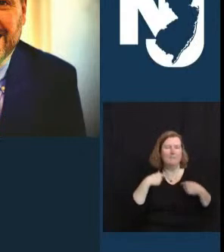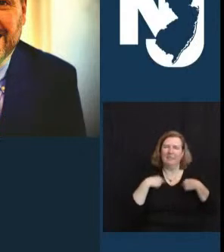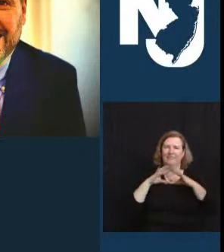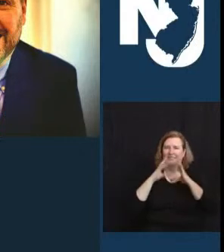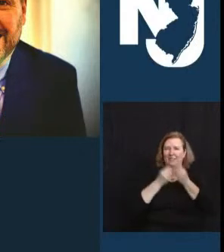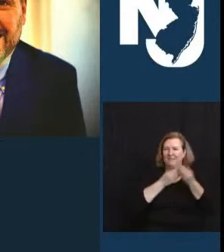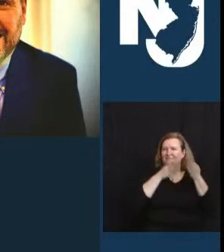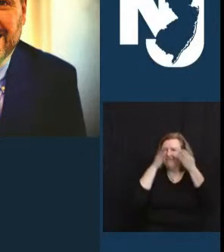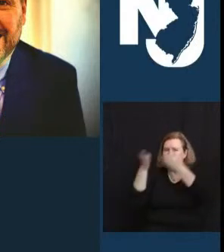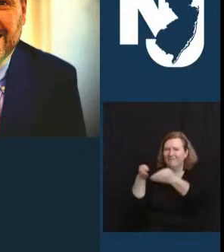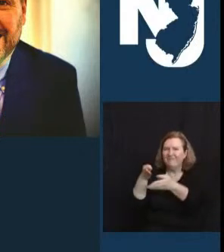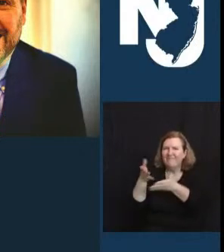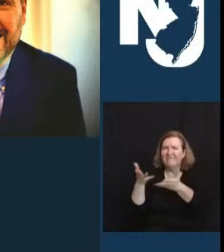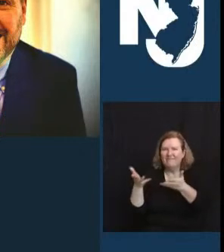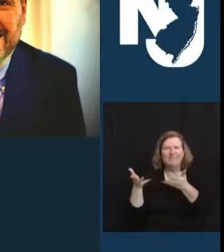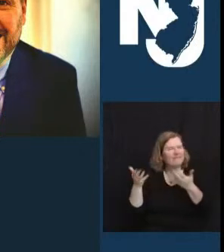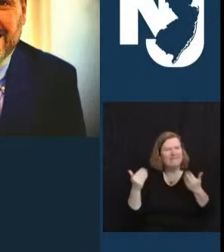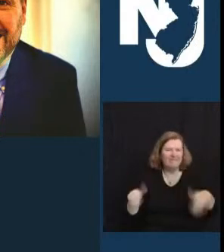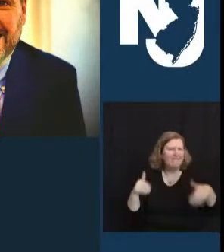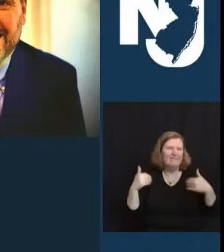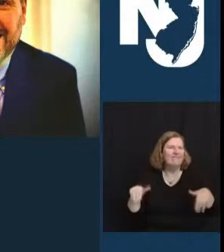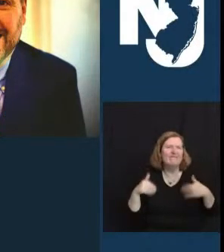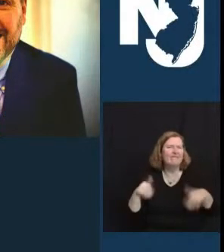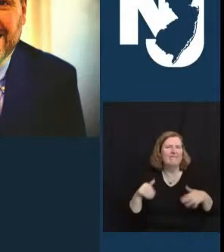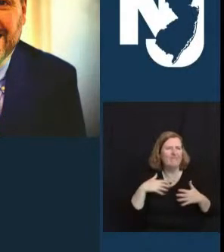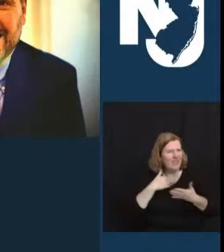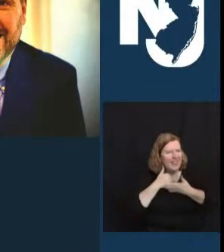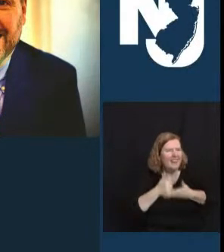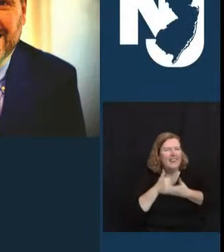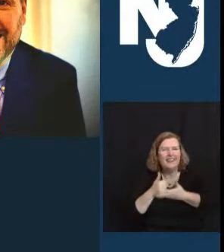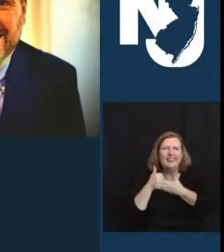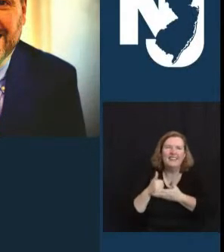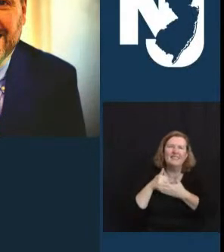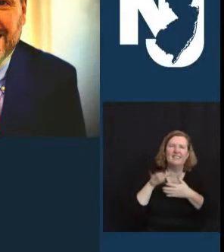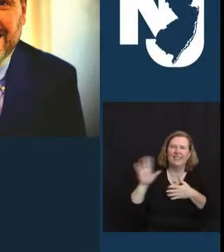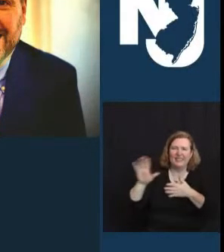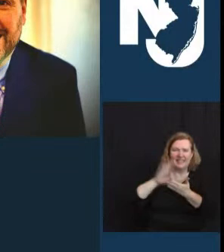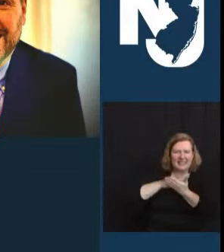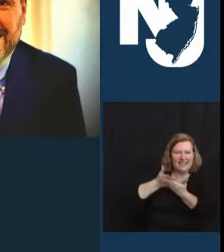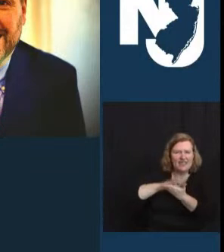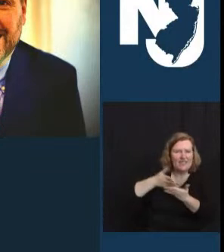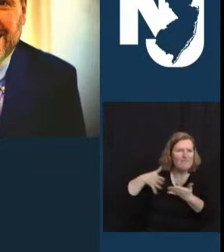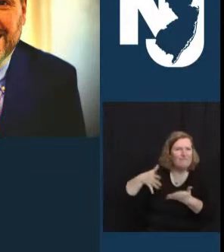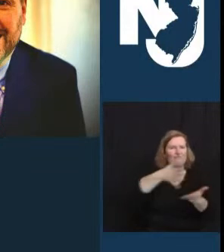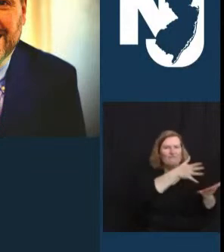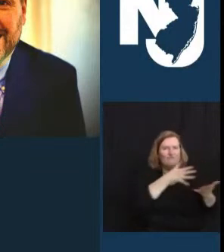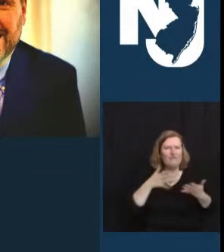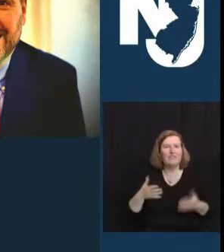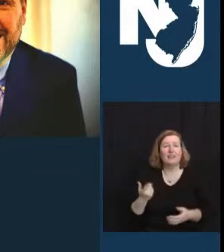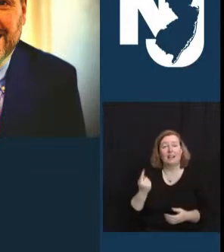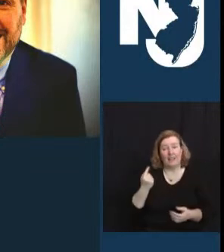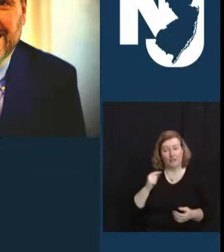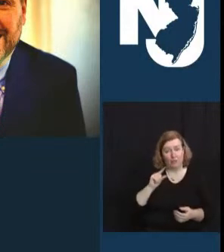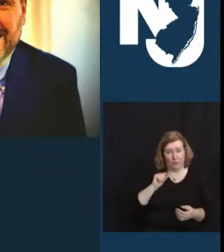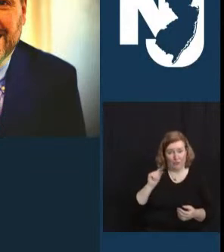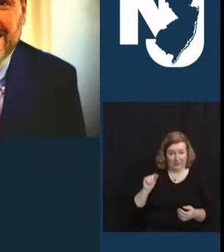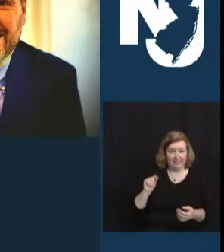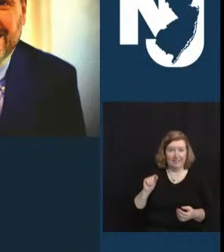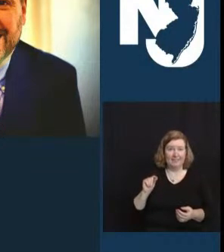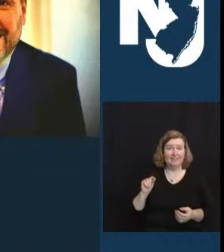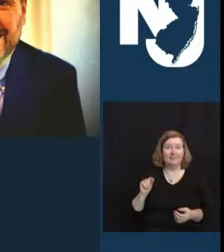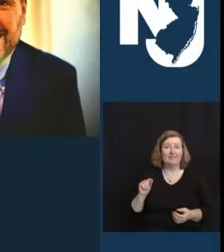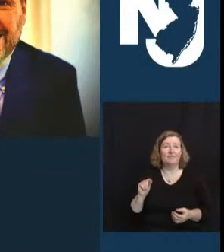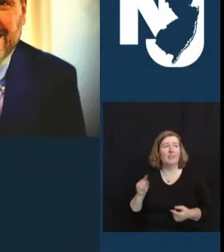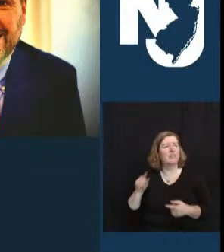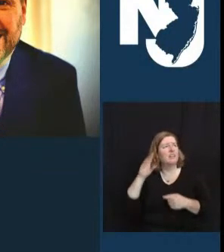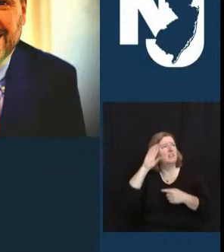have grown when we spent our morning helping out in the kitchen. Last year, the rescue mission under the leadership of that guy, a very good